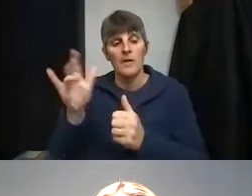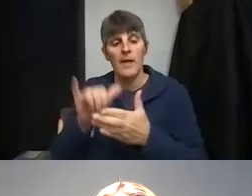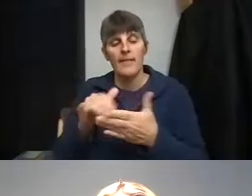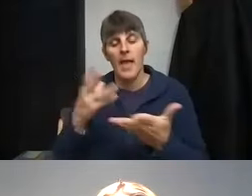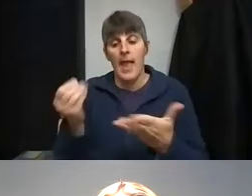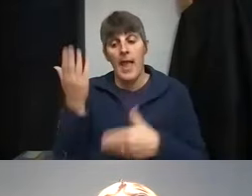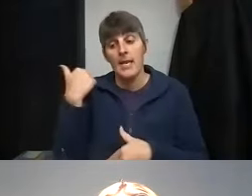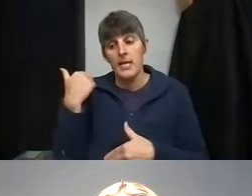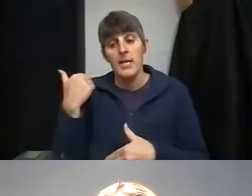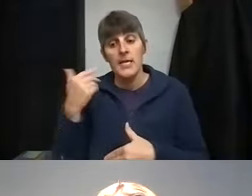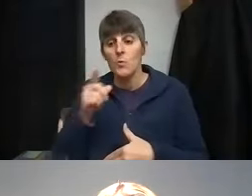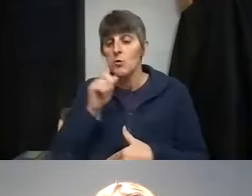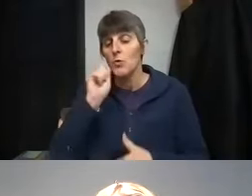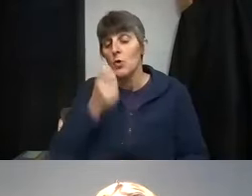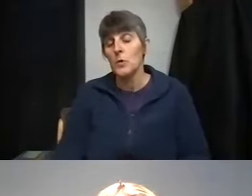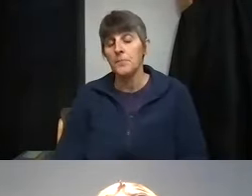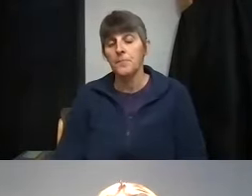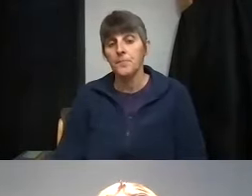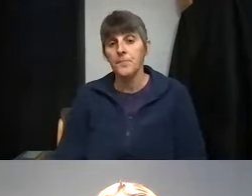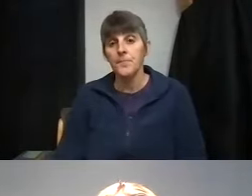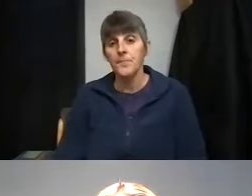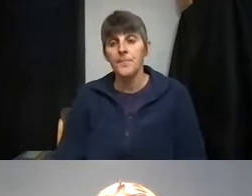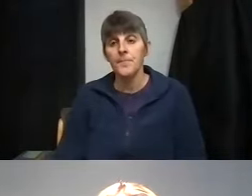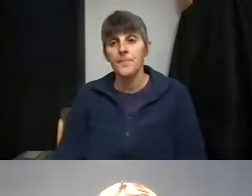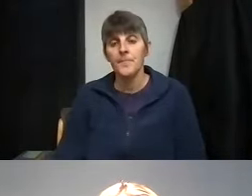And it was real cool.